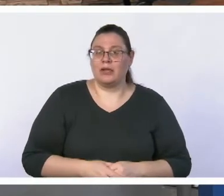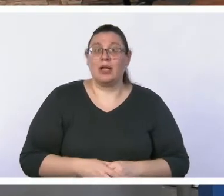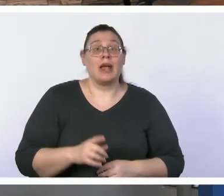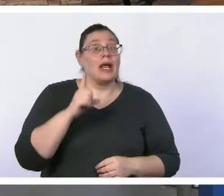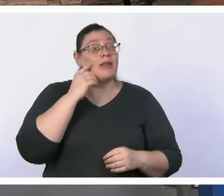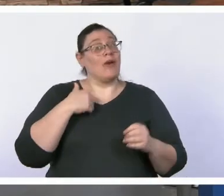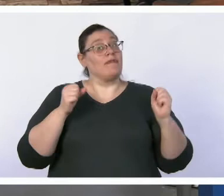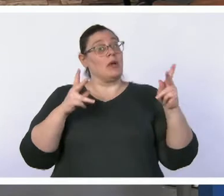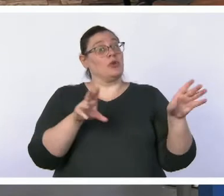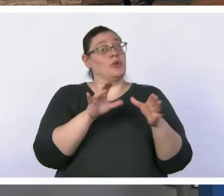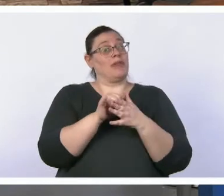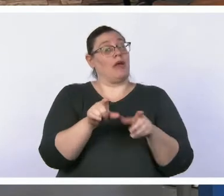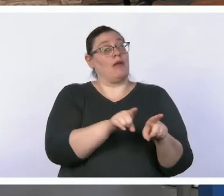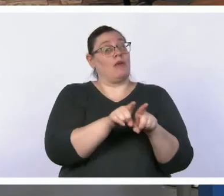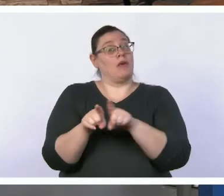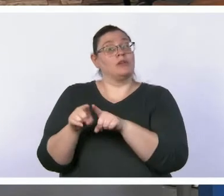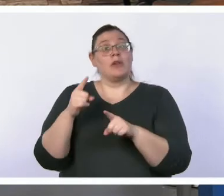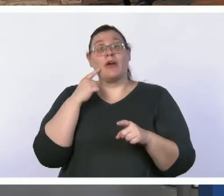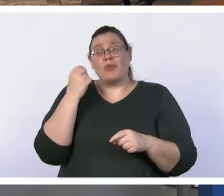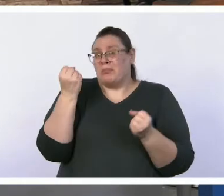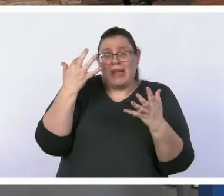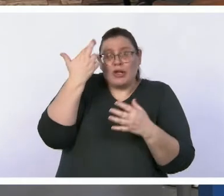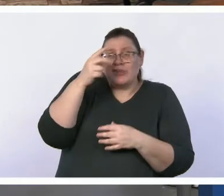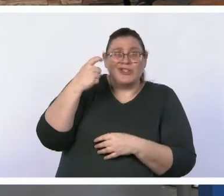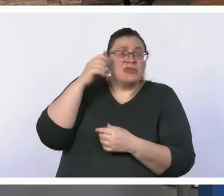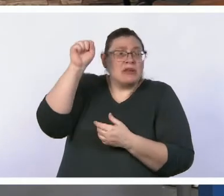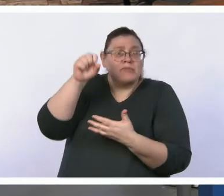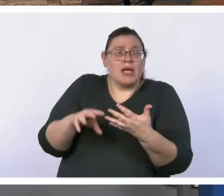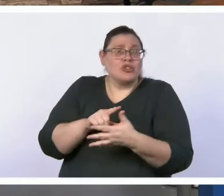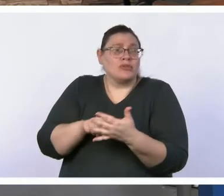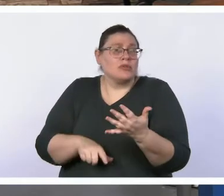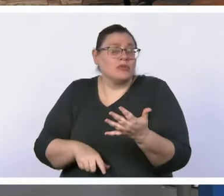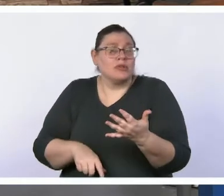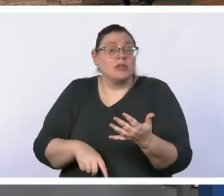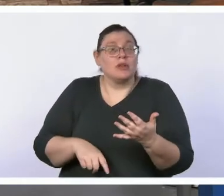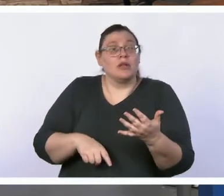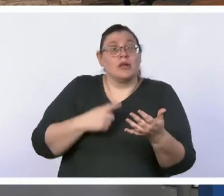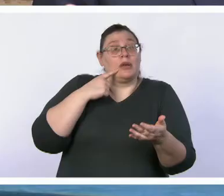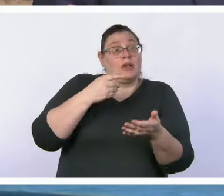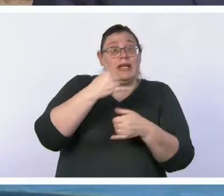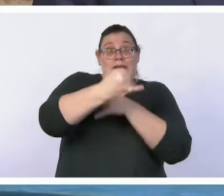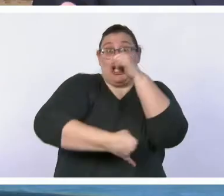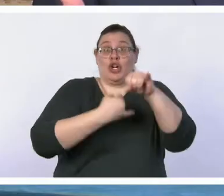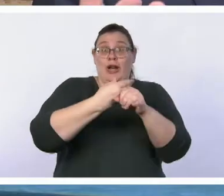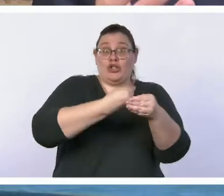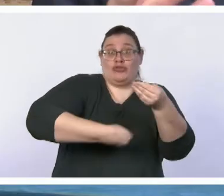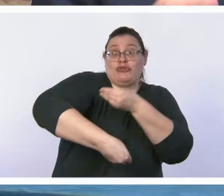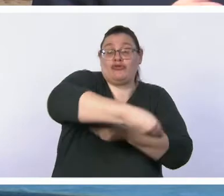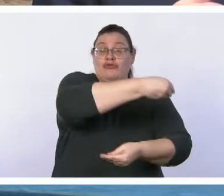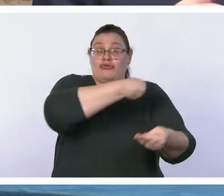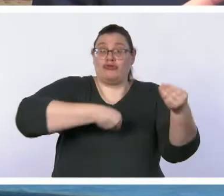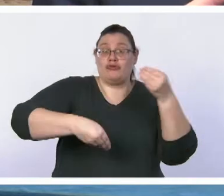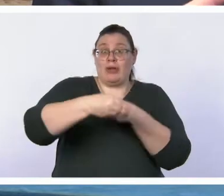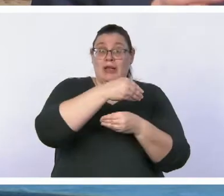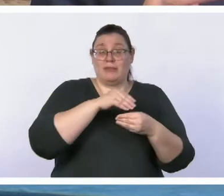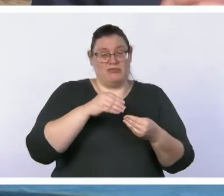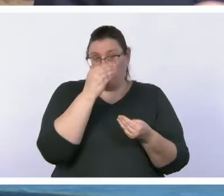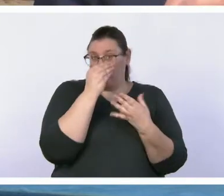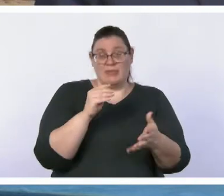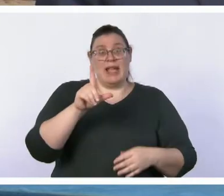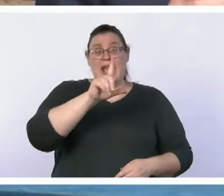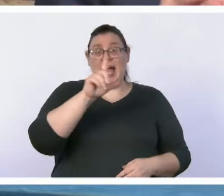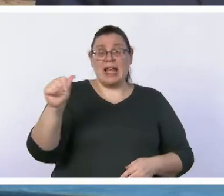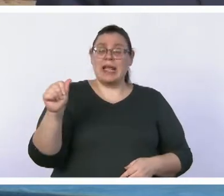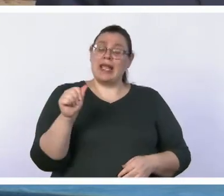opportunity to do that as well, for many of the reasons that you say. Because as international trade resumes, Los Angeles is